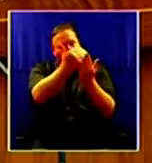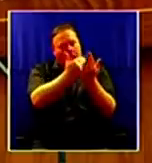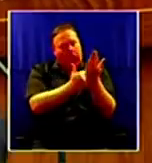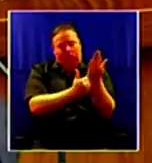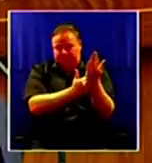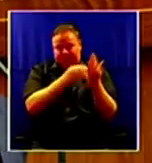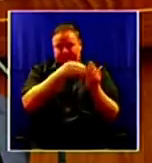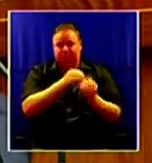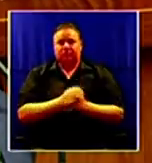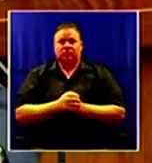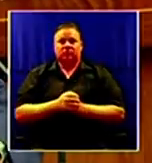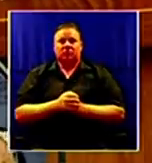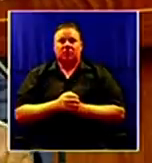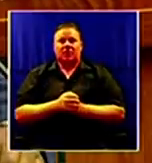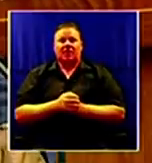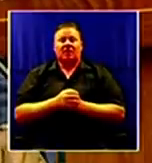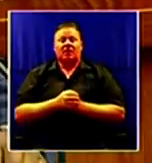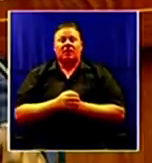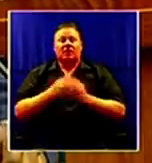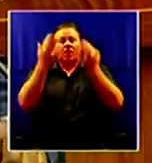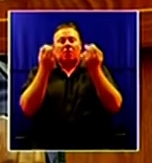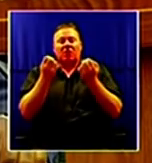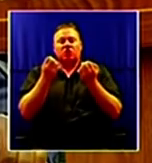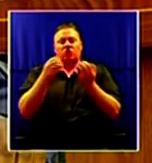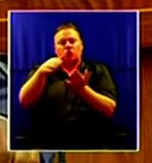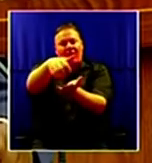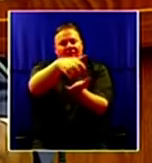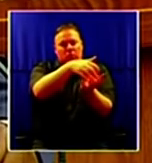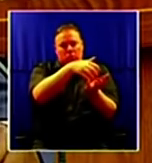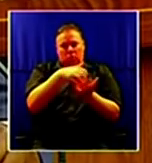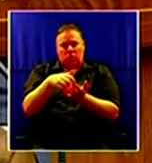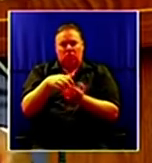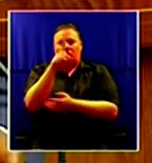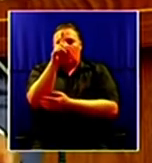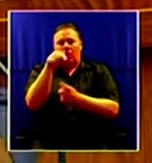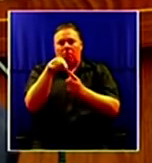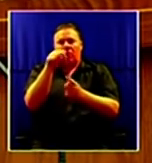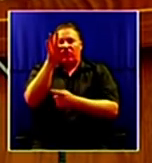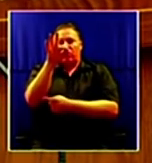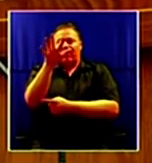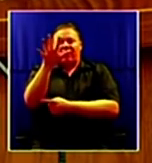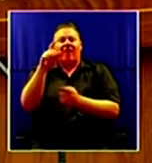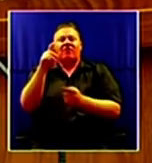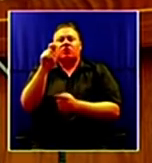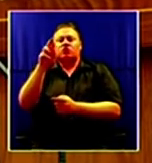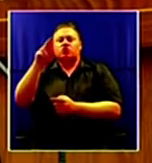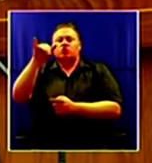The main budget revenue is projected to be 1.35 trillion rand,